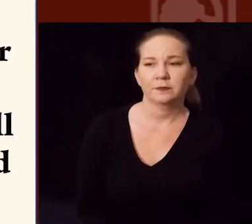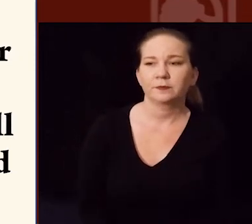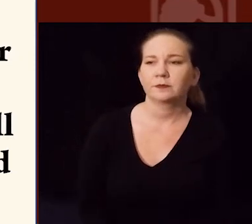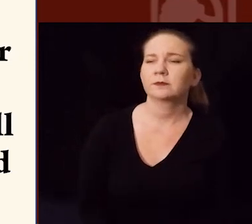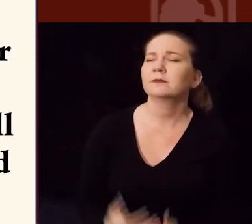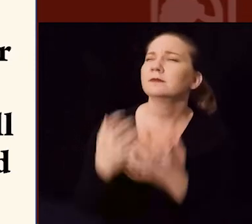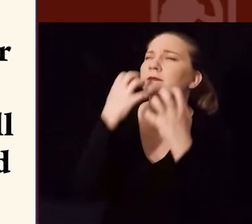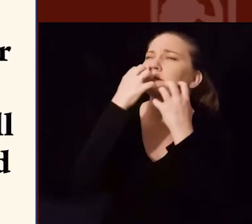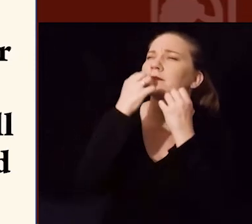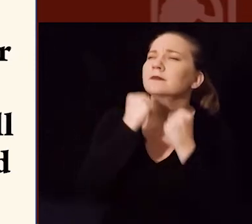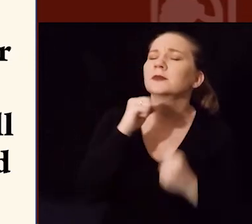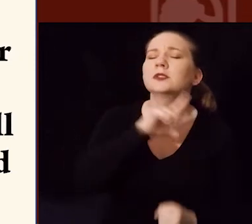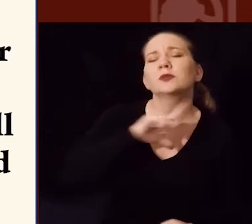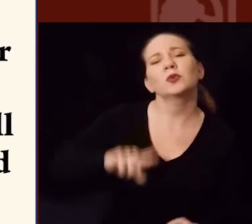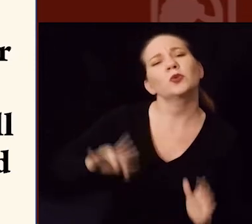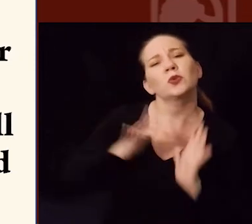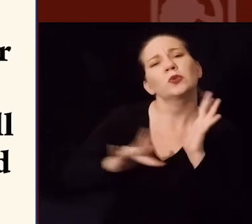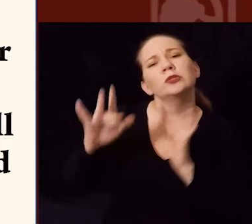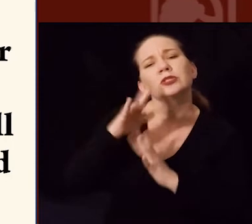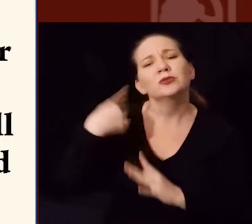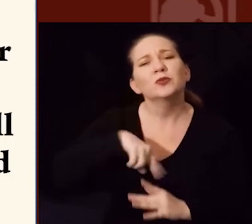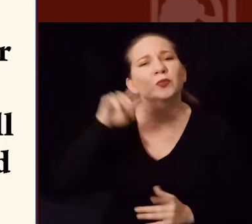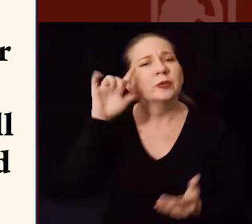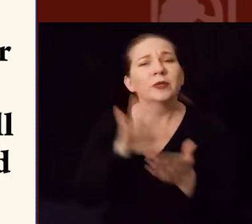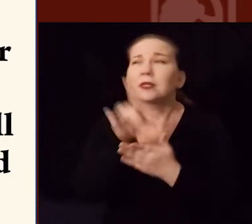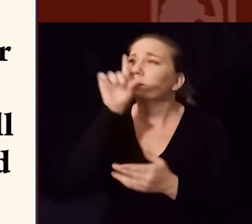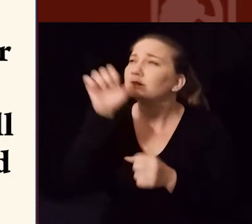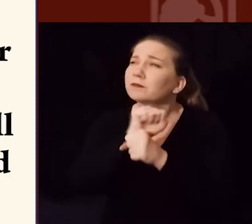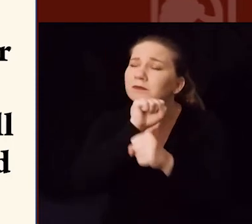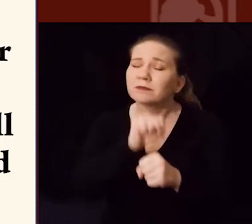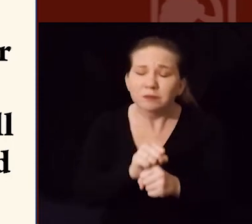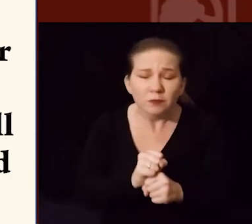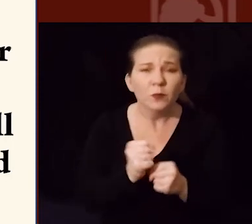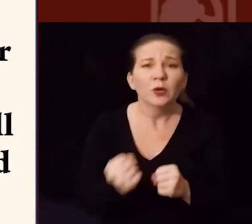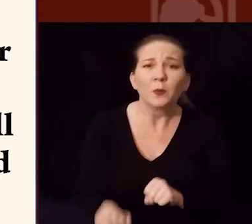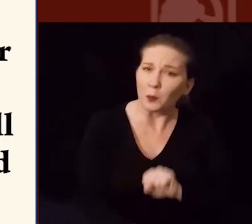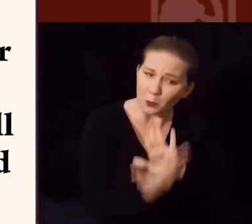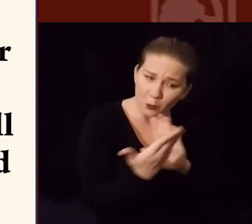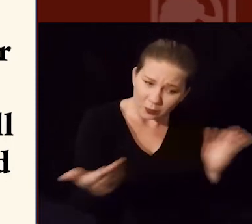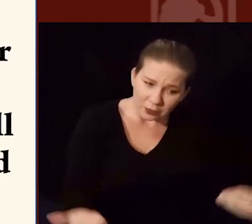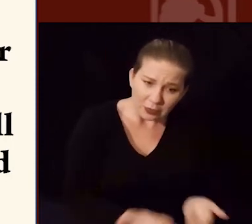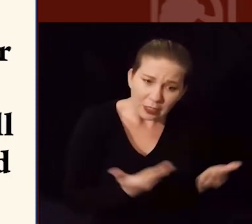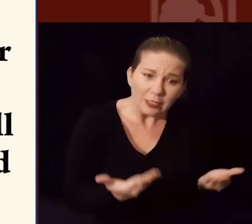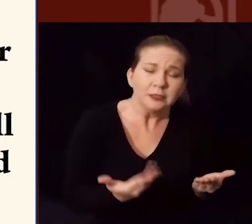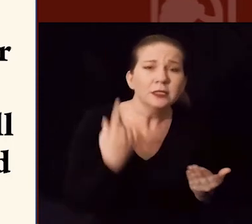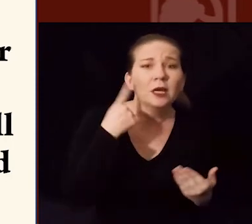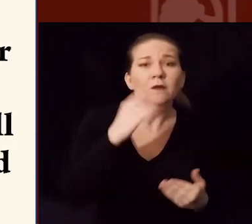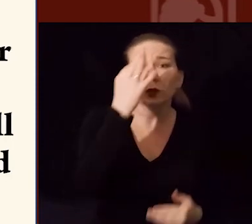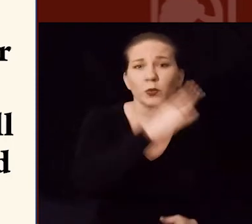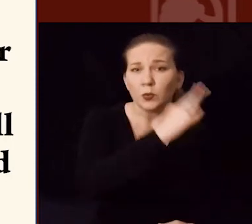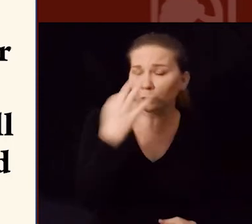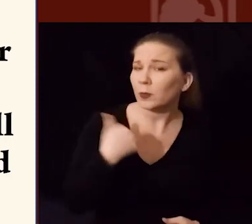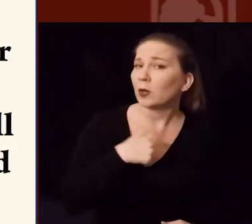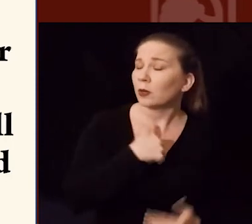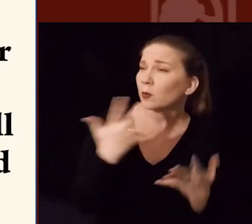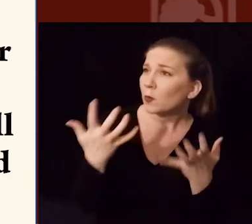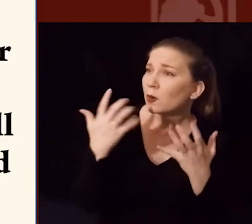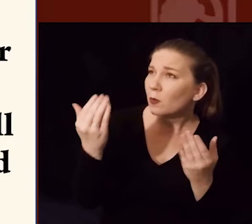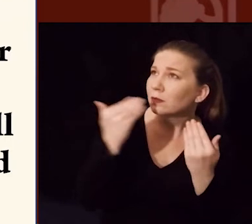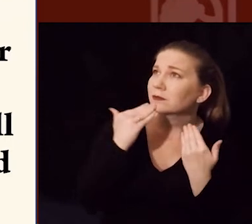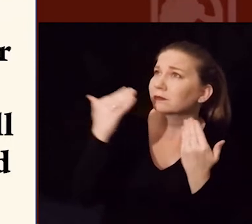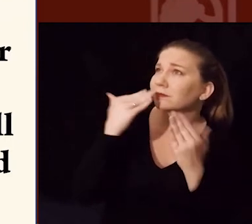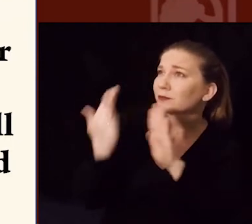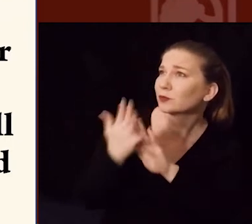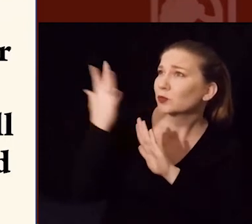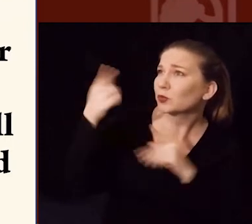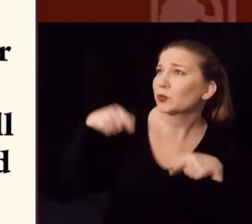Dearest Lord Jesus, we believe that you are truly present in the sacrament of the Eucharist, and we desire to offer you thanks and praise as